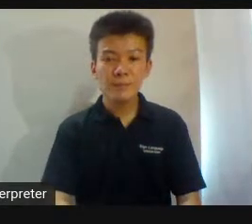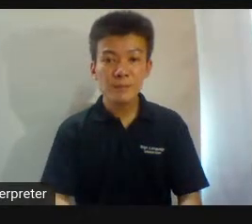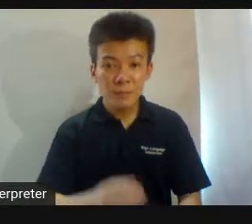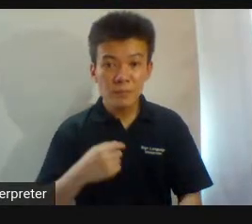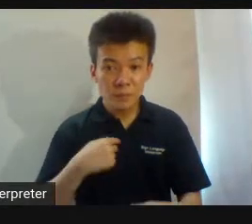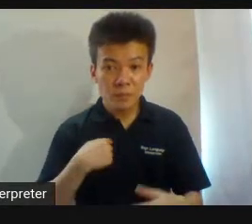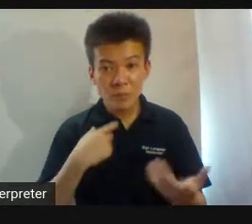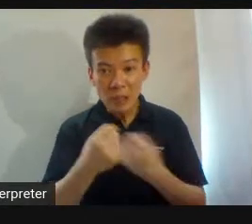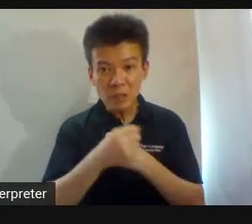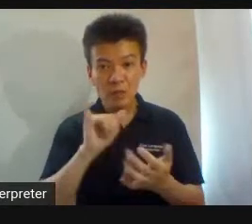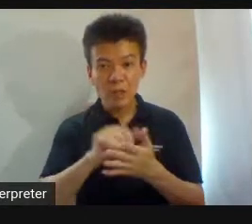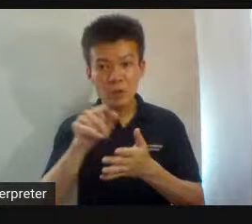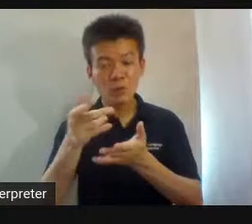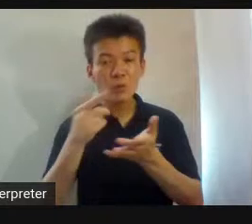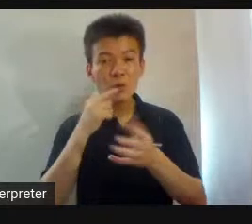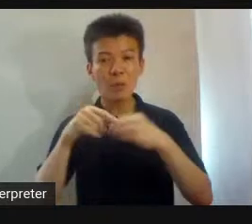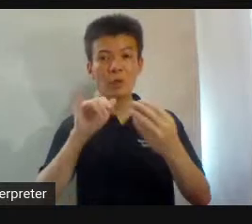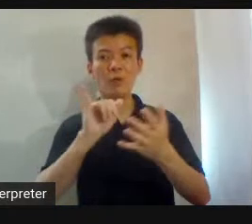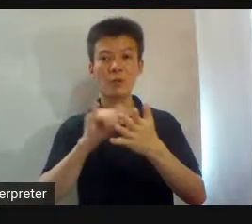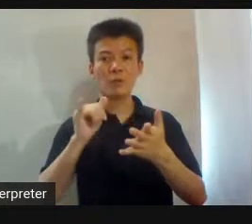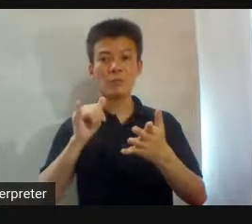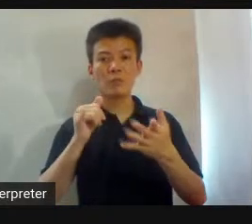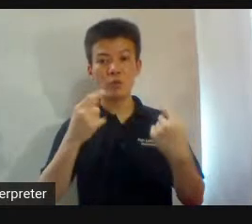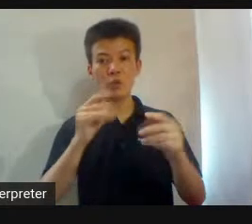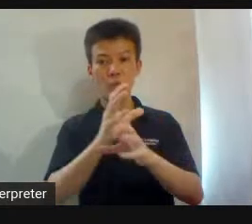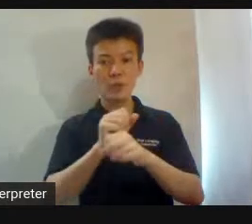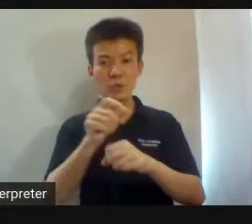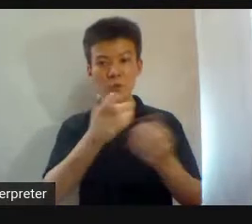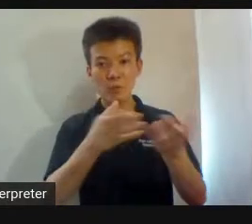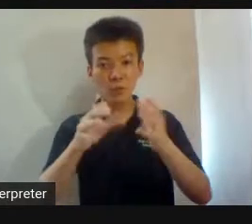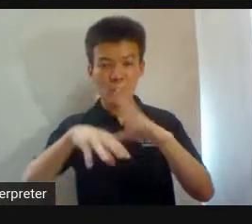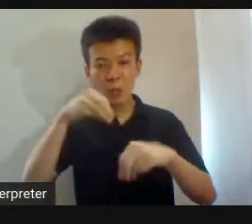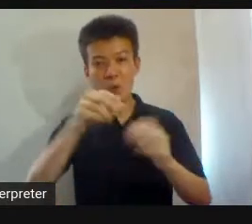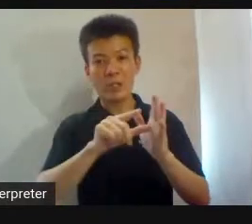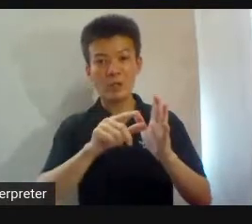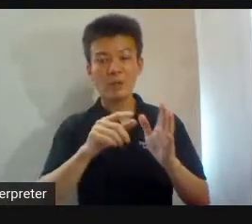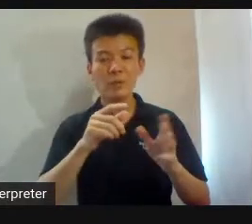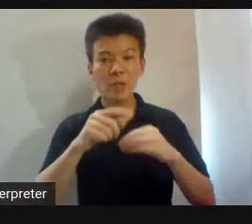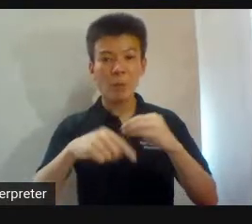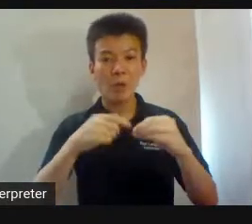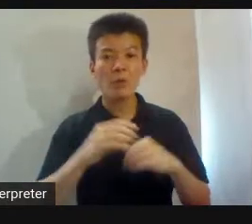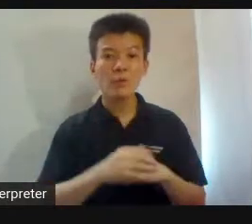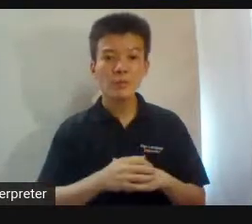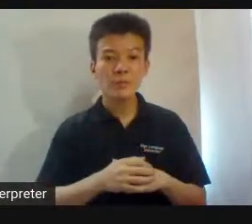I love that you brought that up, and I was actually going to try and get you to bring it up later about